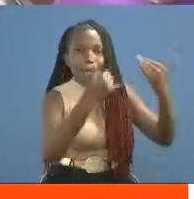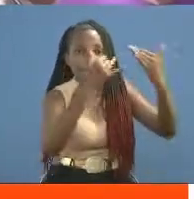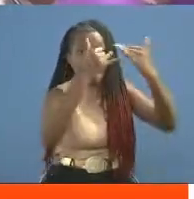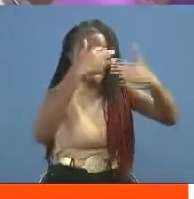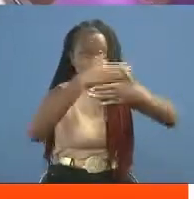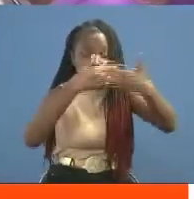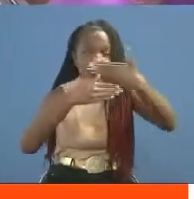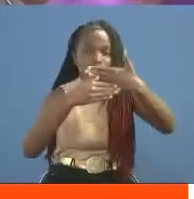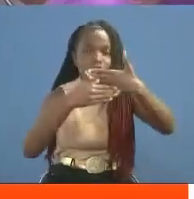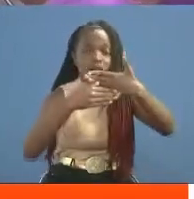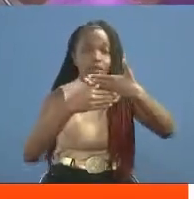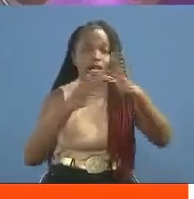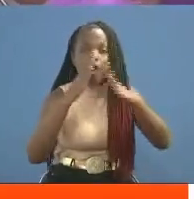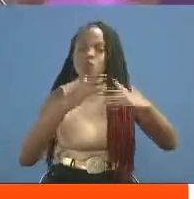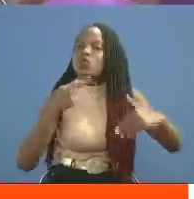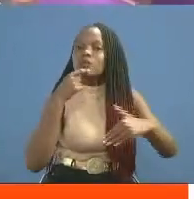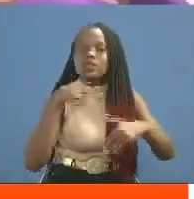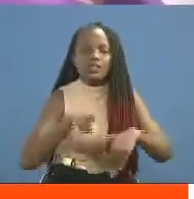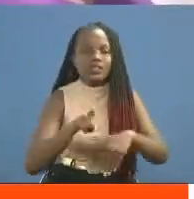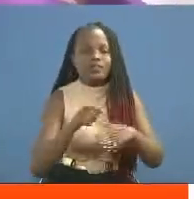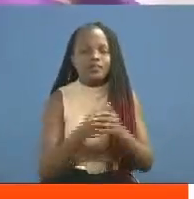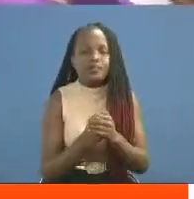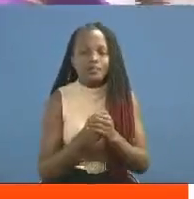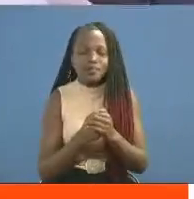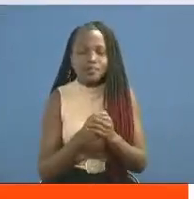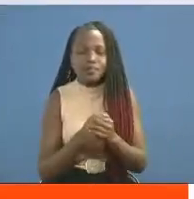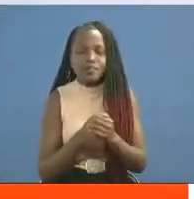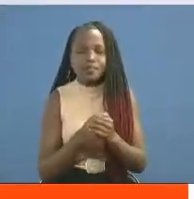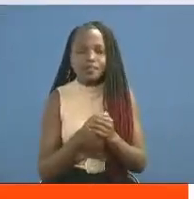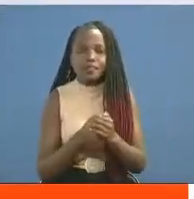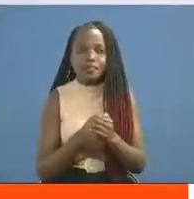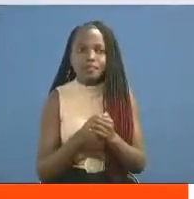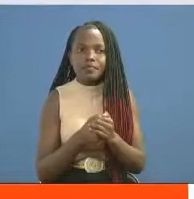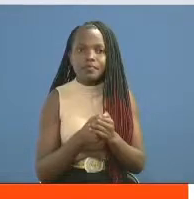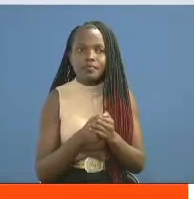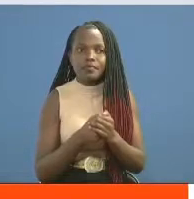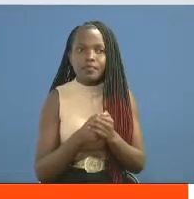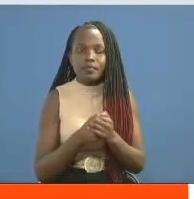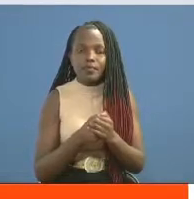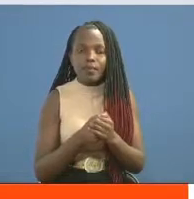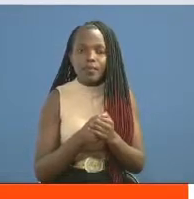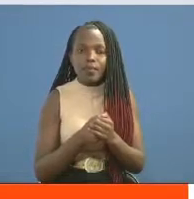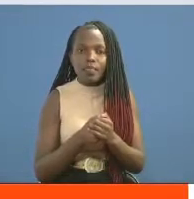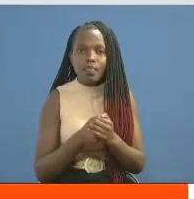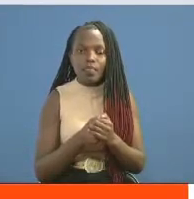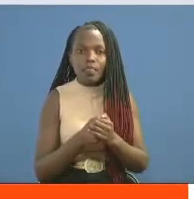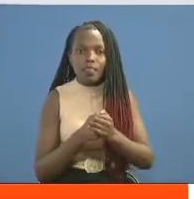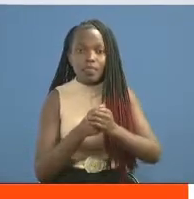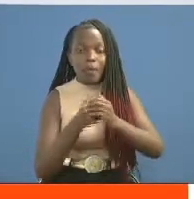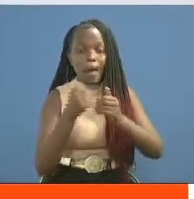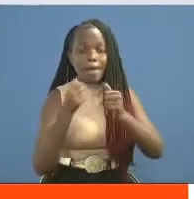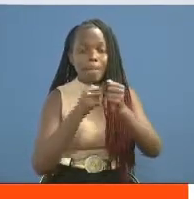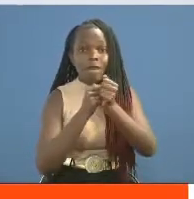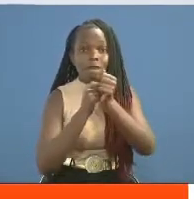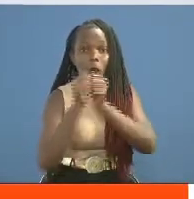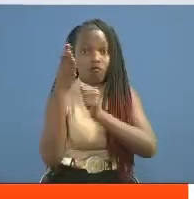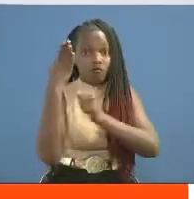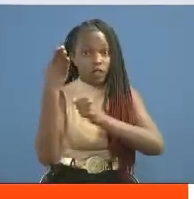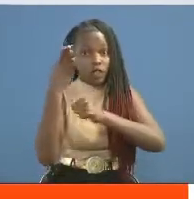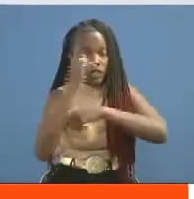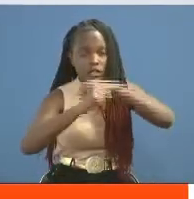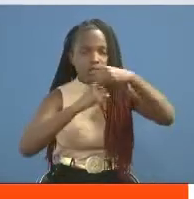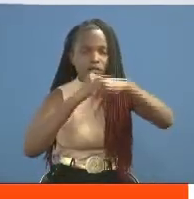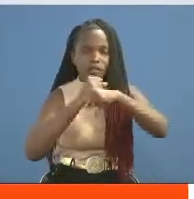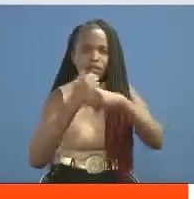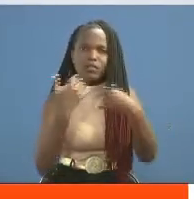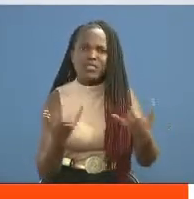after renting it for 15 years now. Kingi, kwa miaka 15, kwa